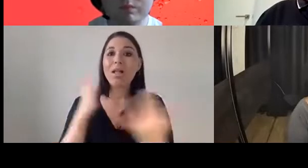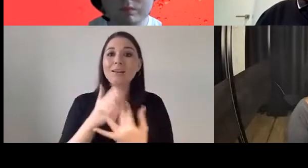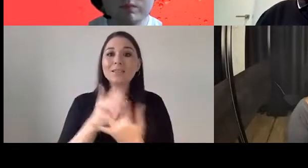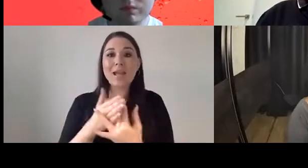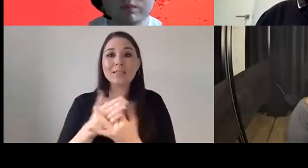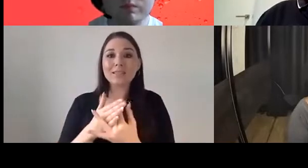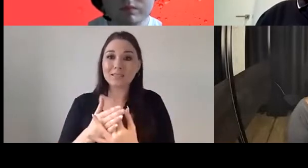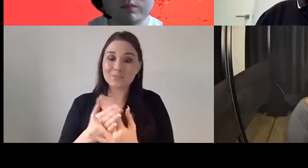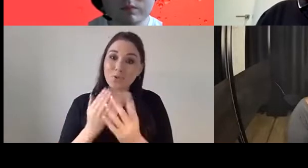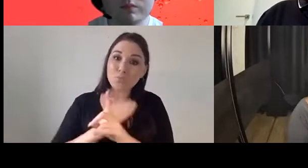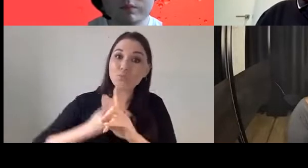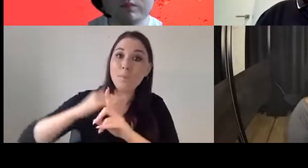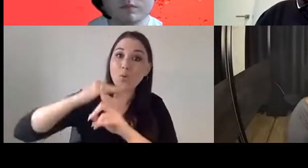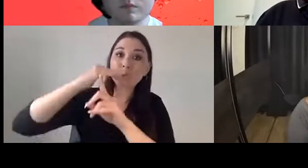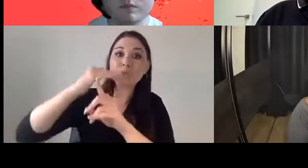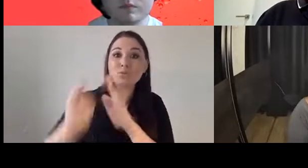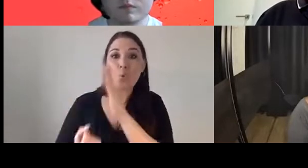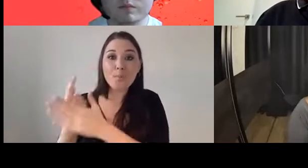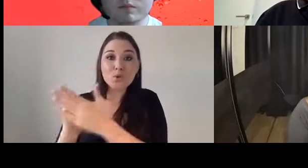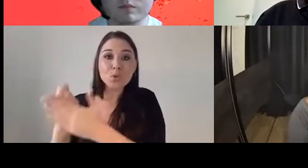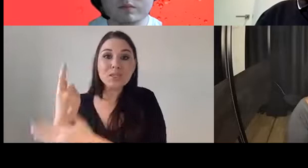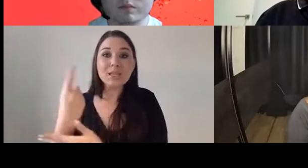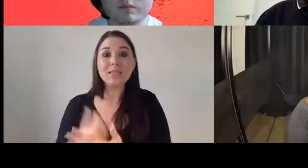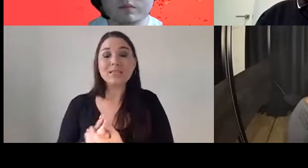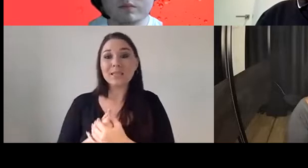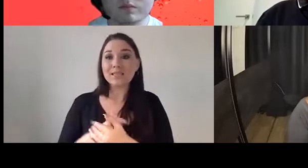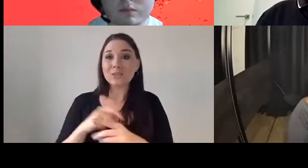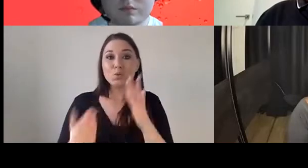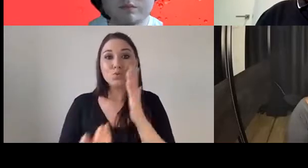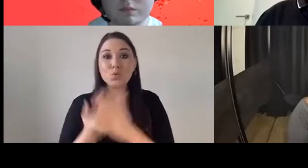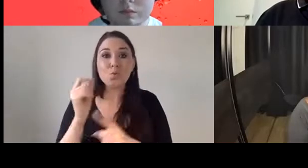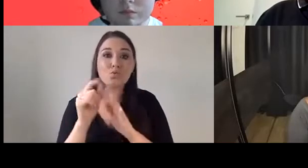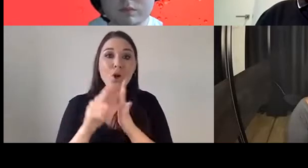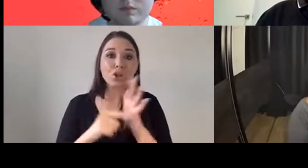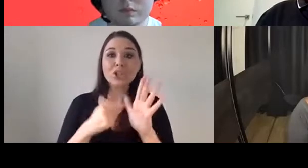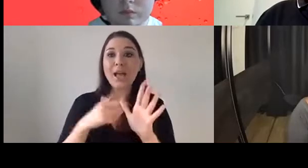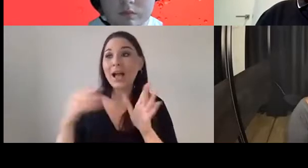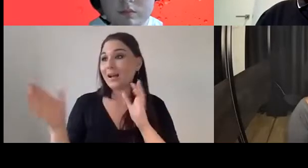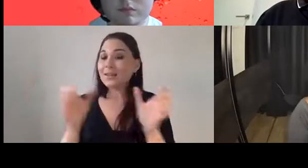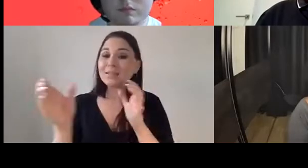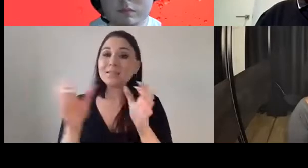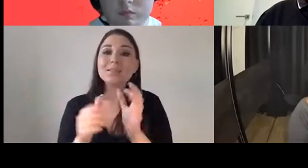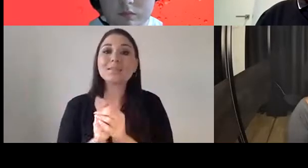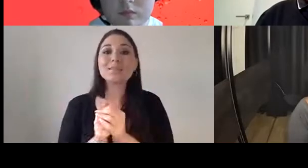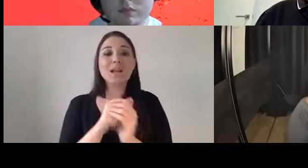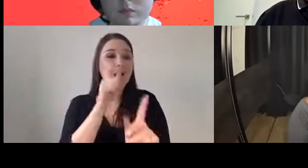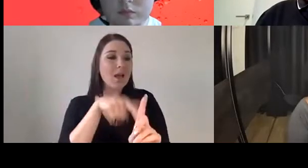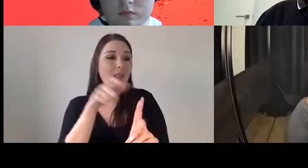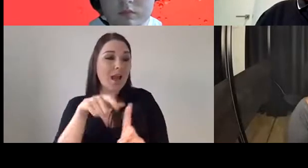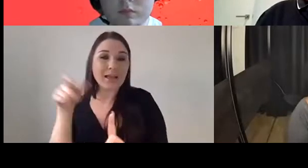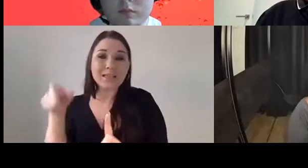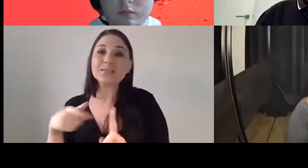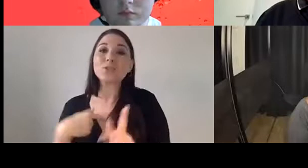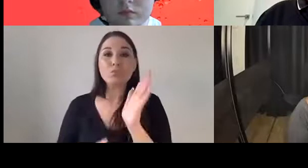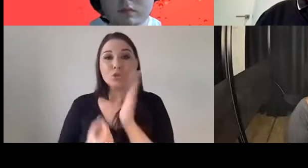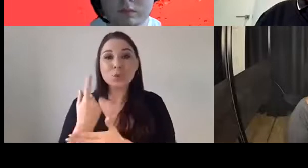promotion opportunities, getting onto those cool projects, getting those client-facing opportunities and